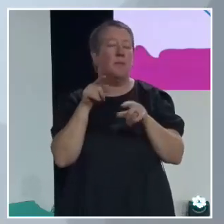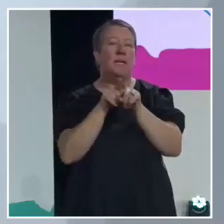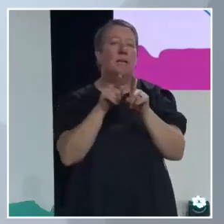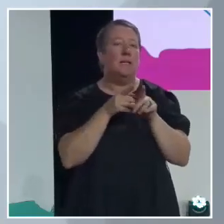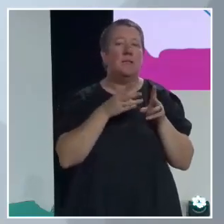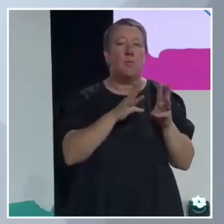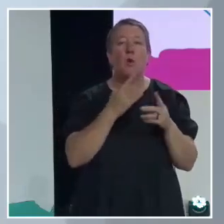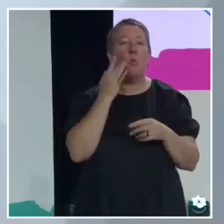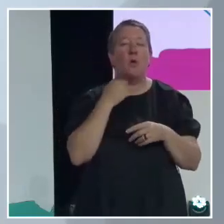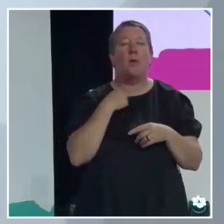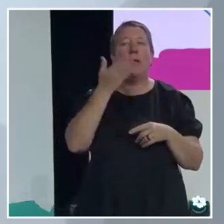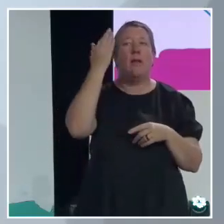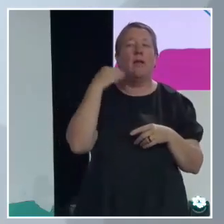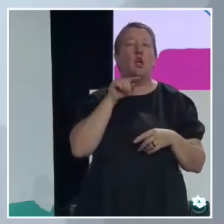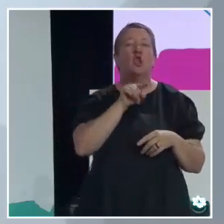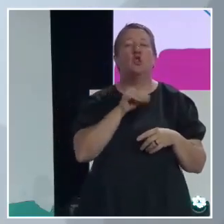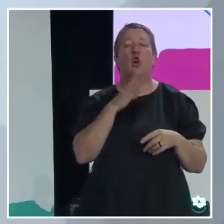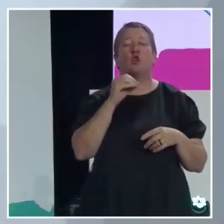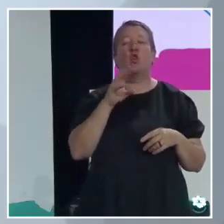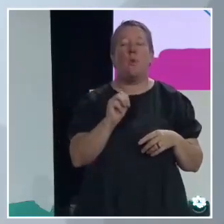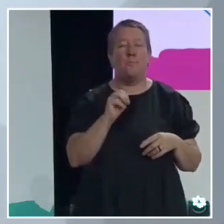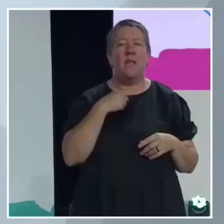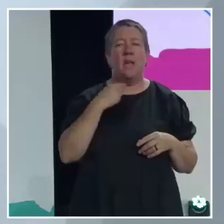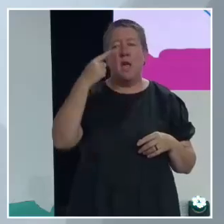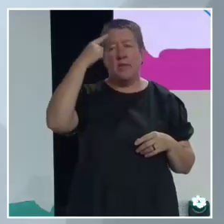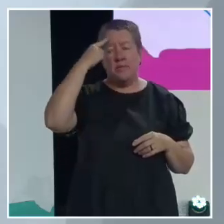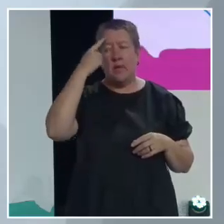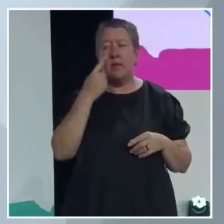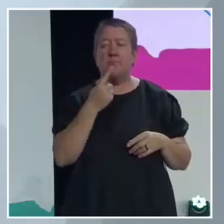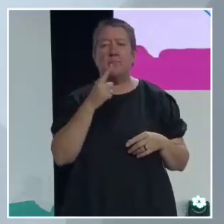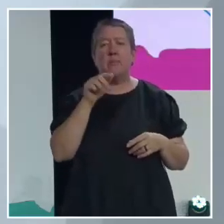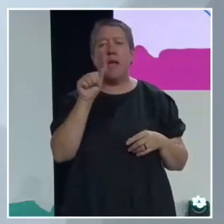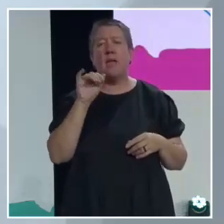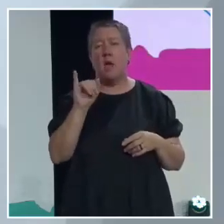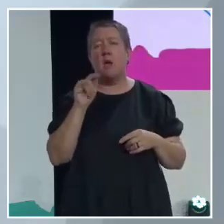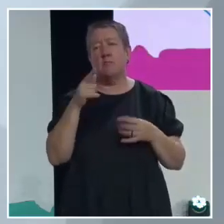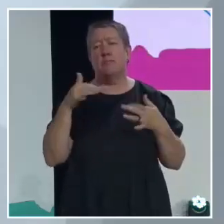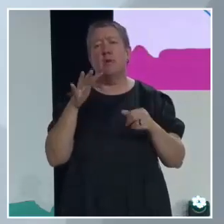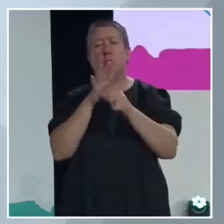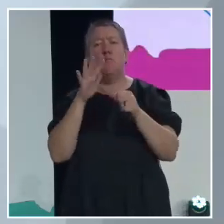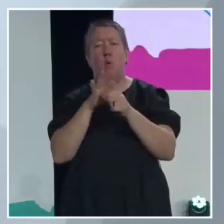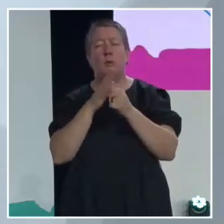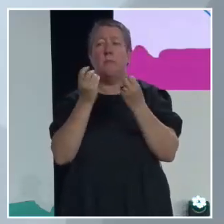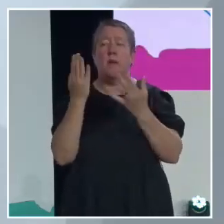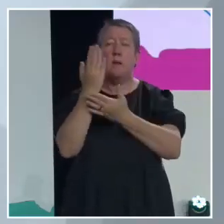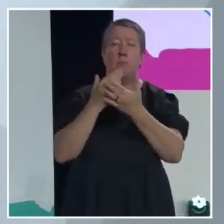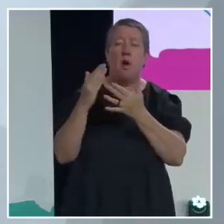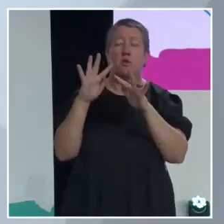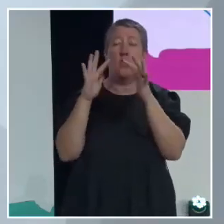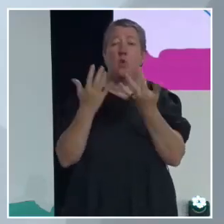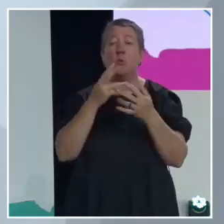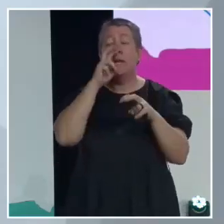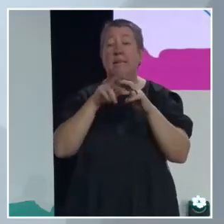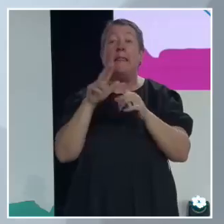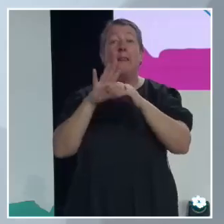about .com. And I think while AI is really important, in many, many parts of the world, we need the fundamentals to be invested in. We